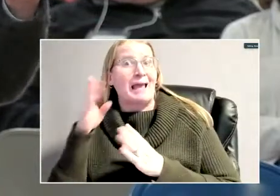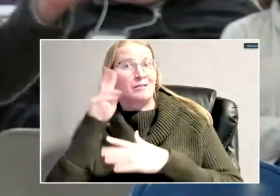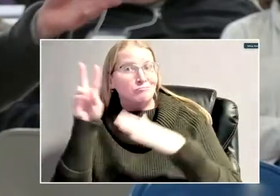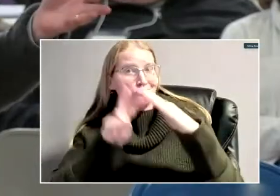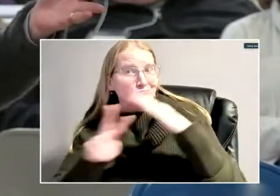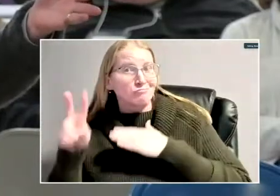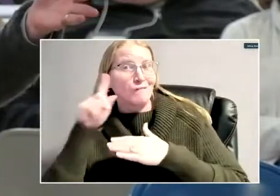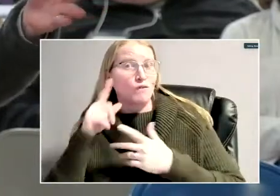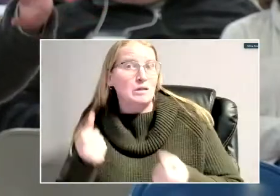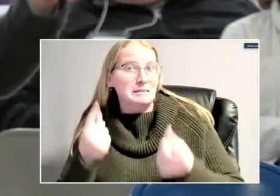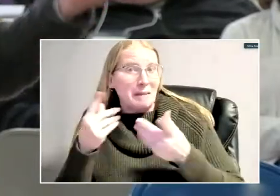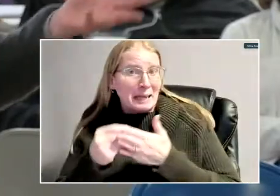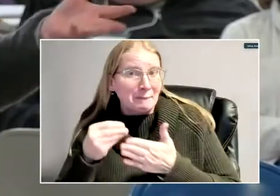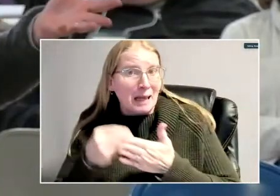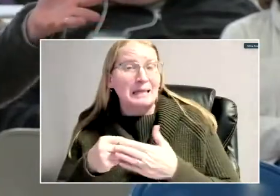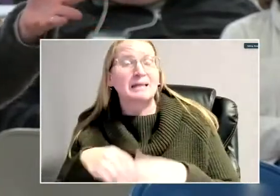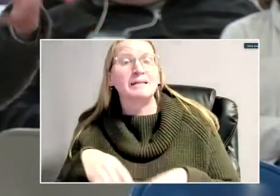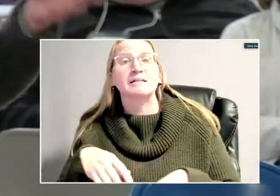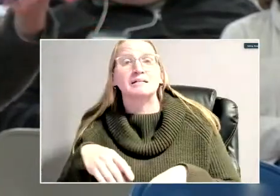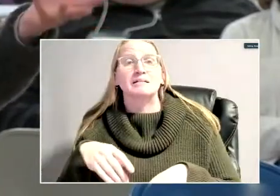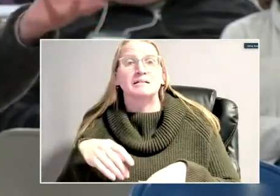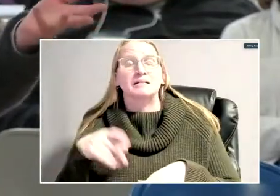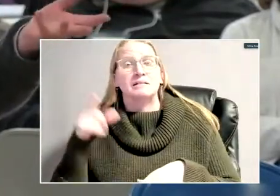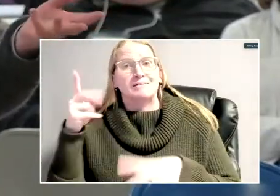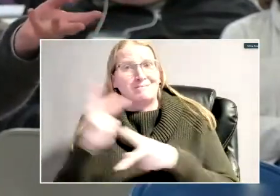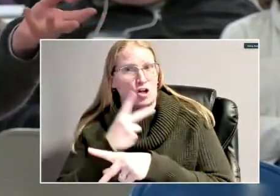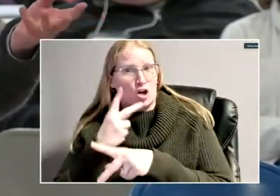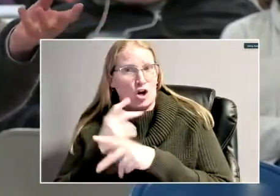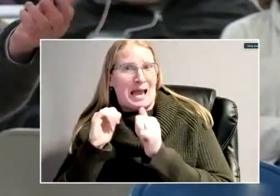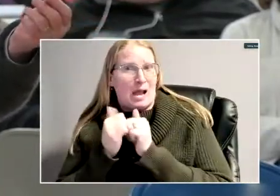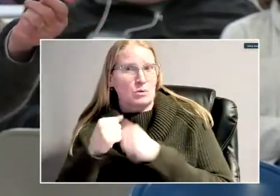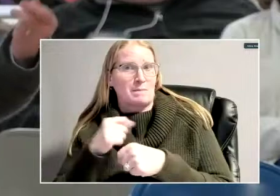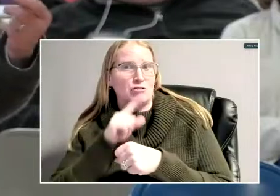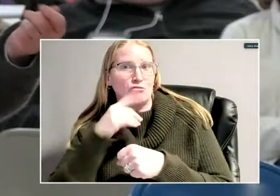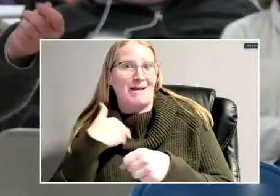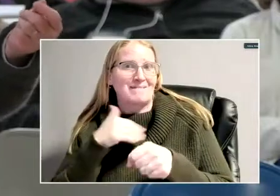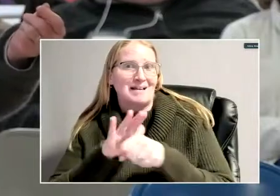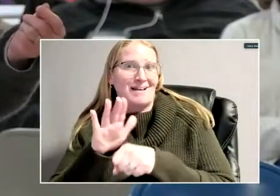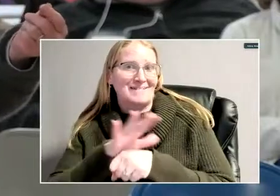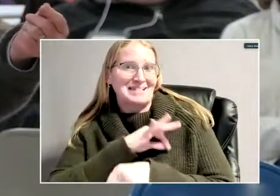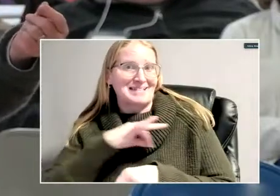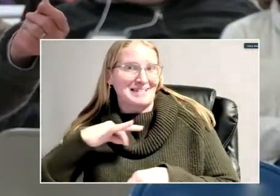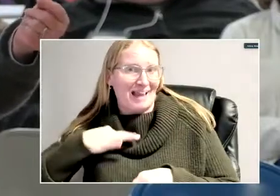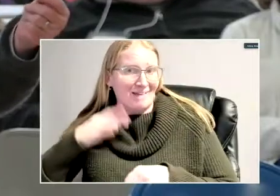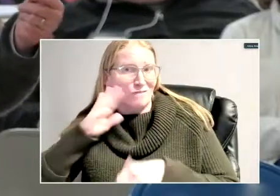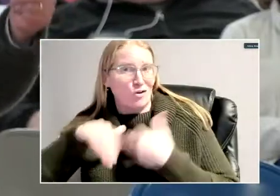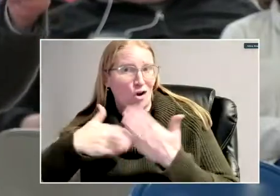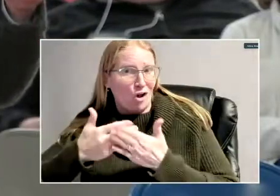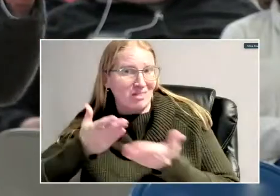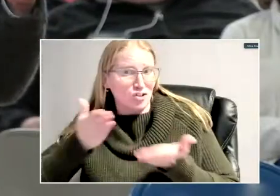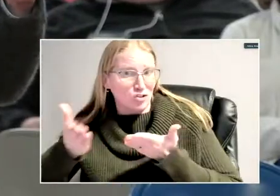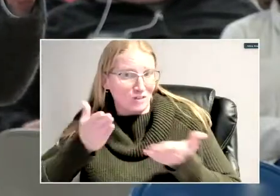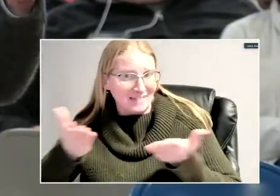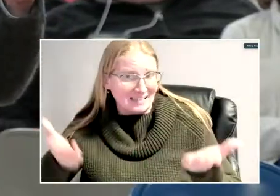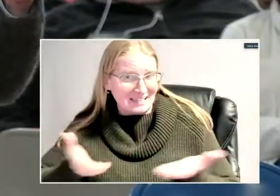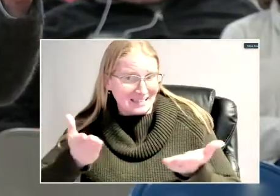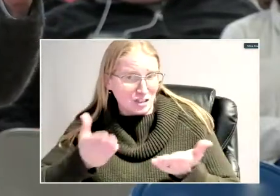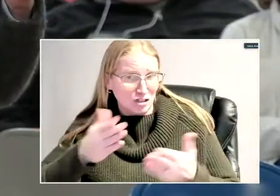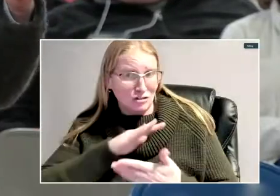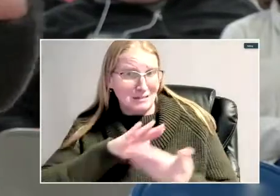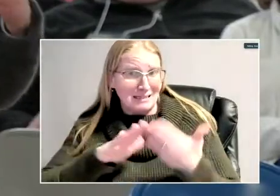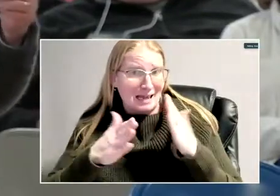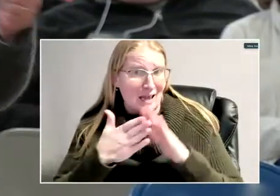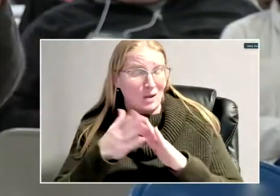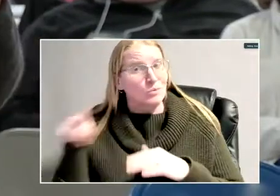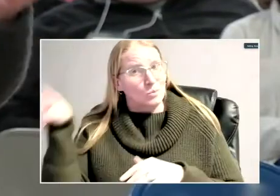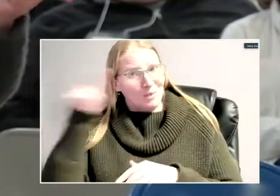and how to staff all the services that we want and expect and you